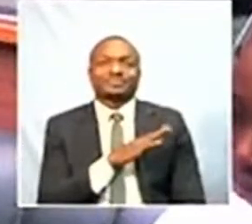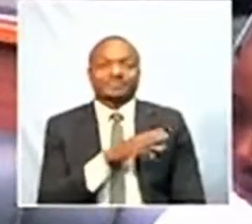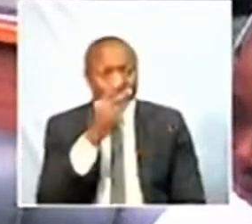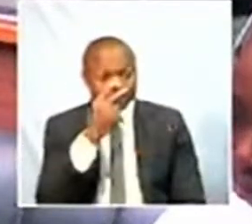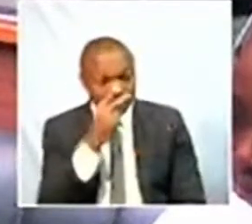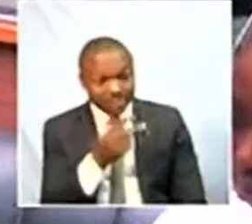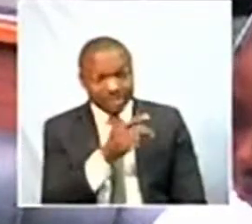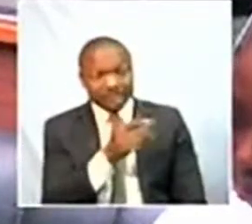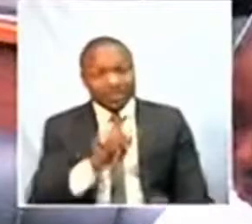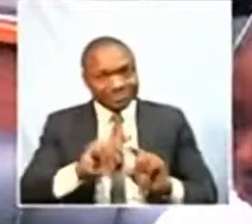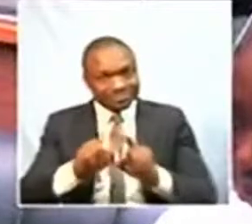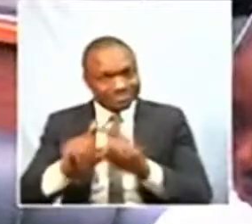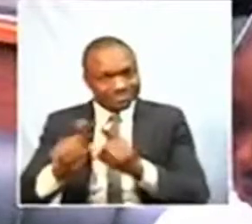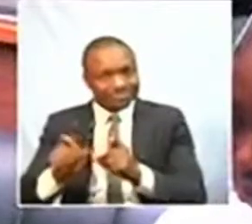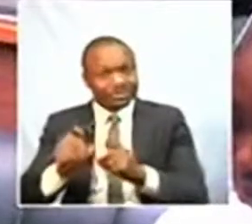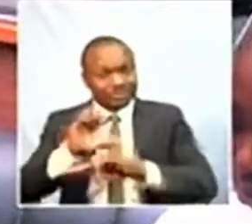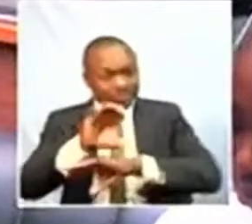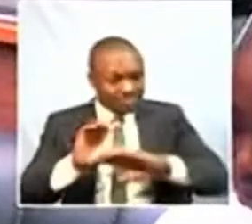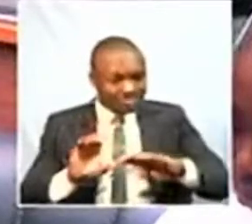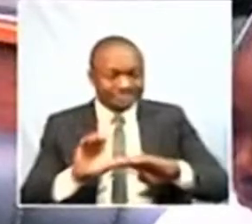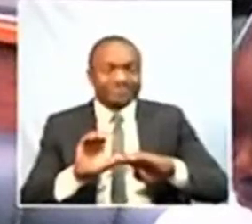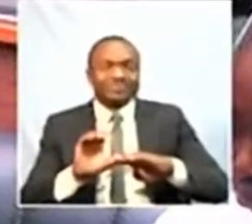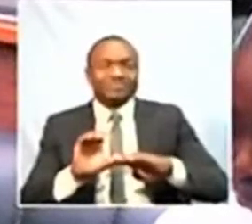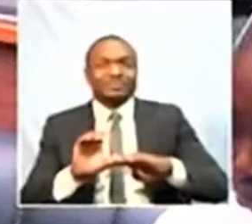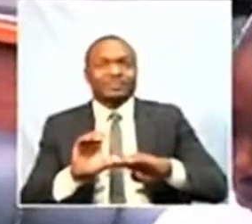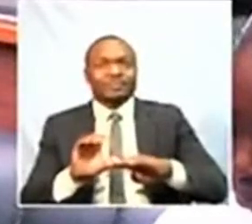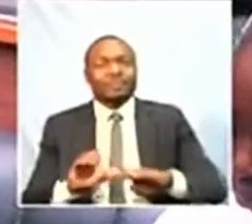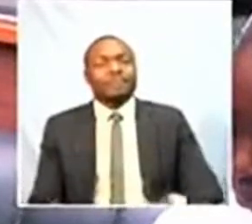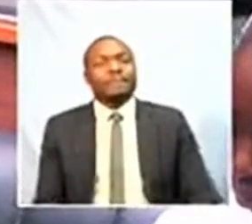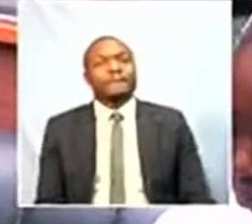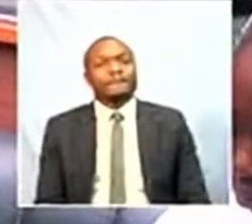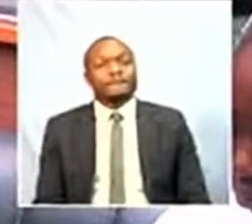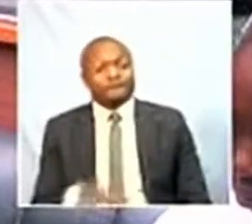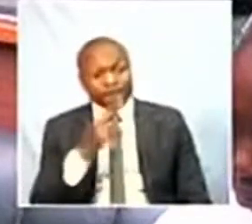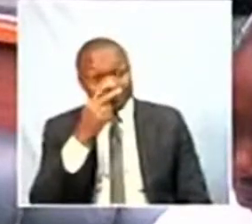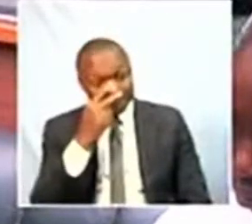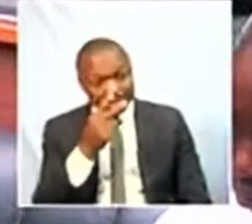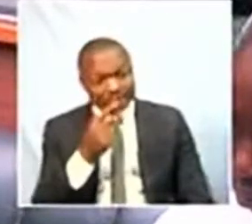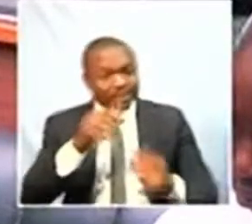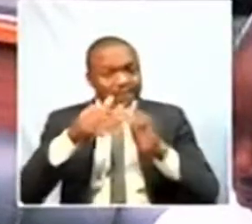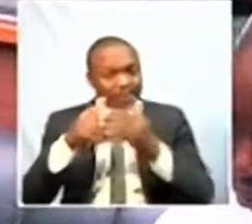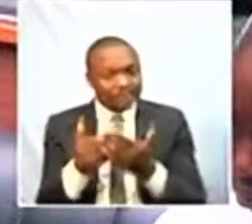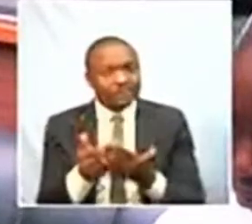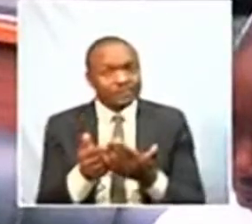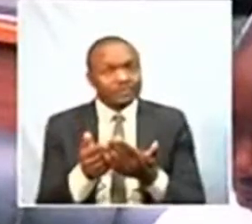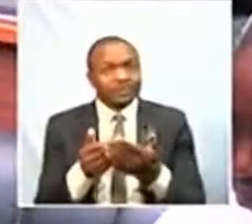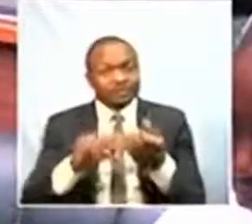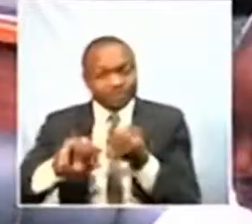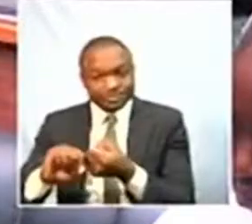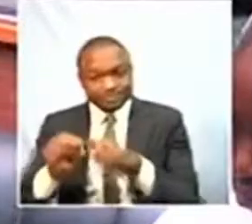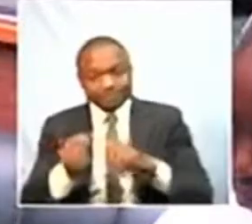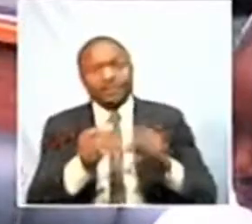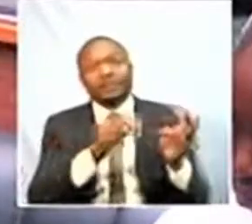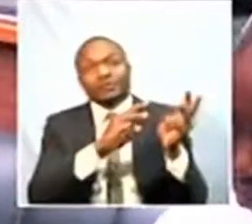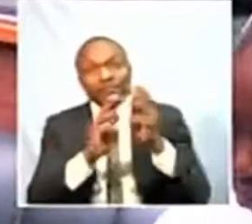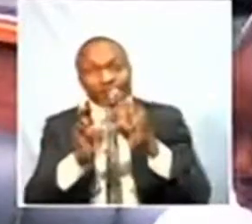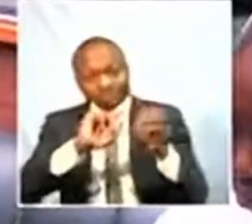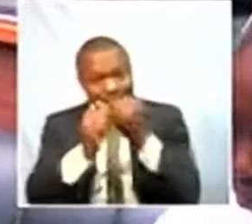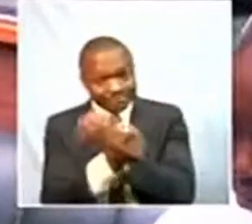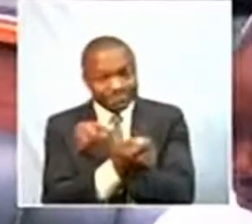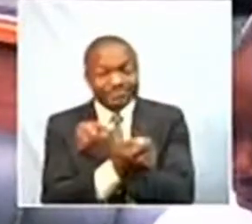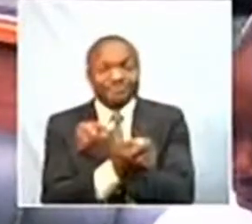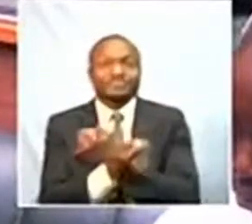at various causes and to look at how to mitigate climate change. Madam